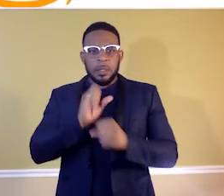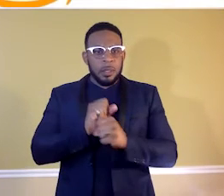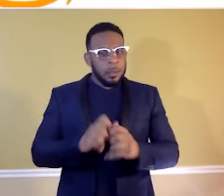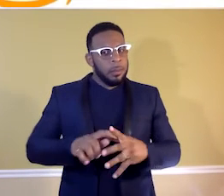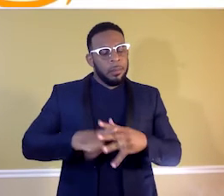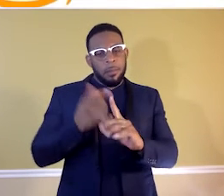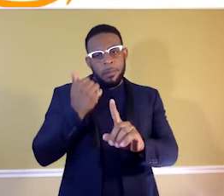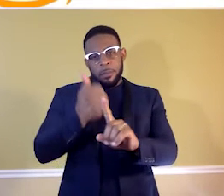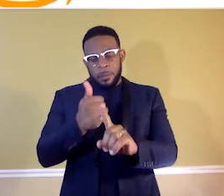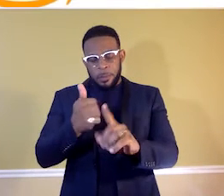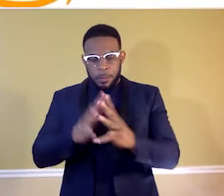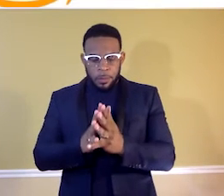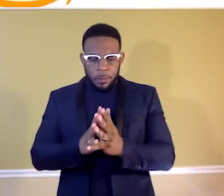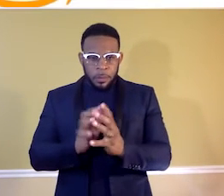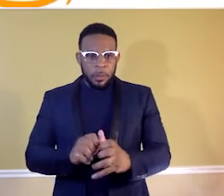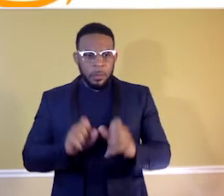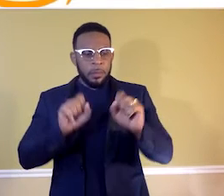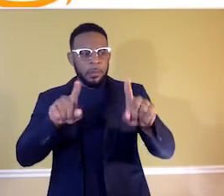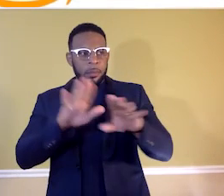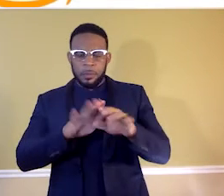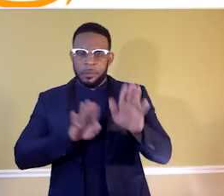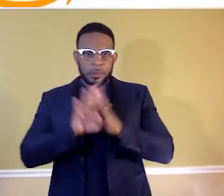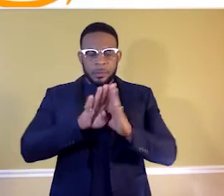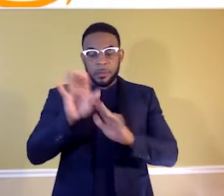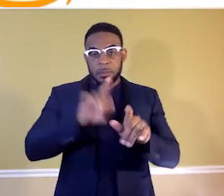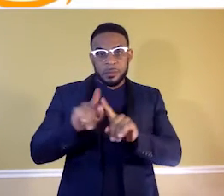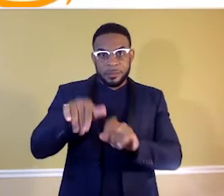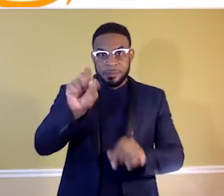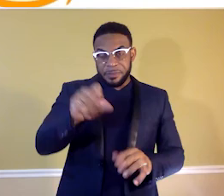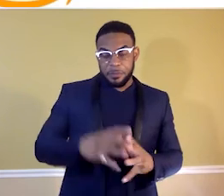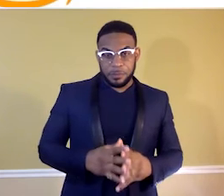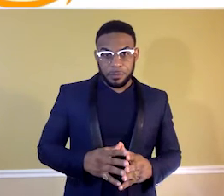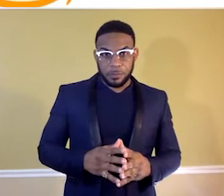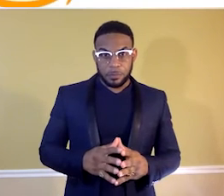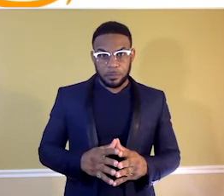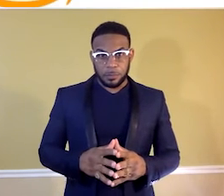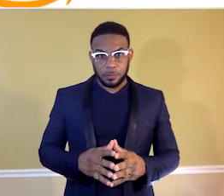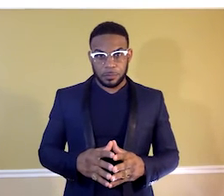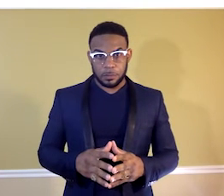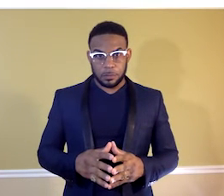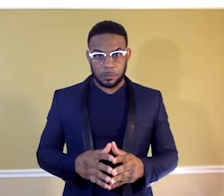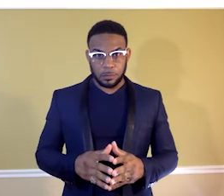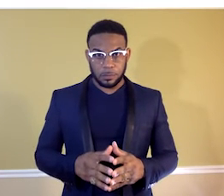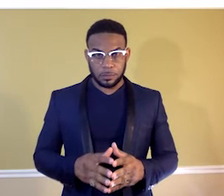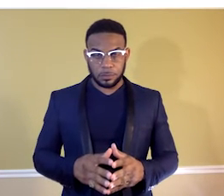bootstrap an entire application and put it out and develop it as needed.